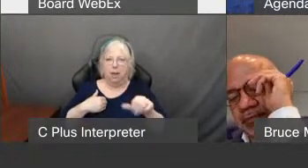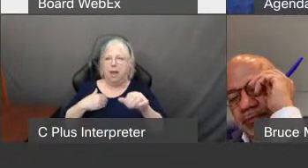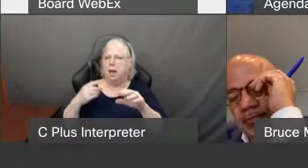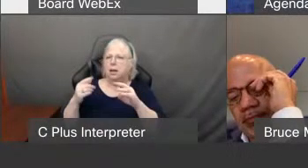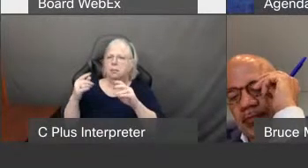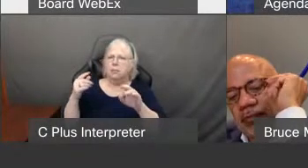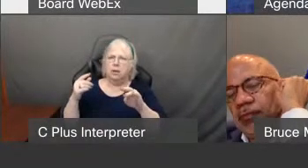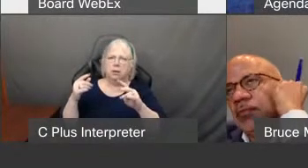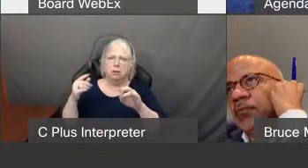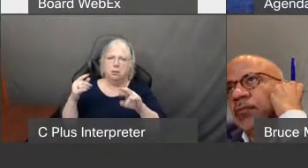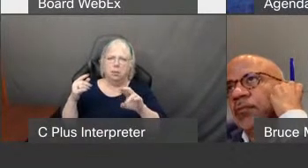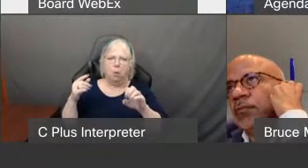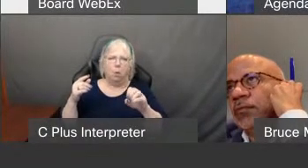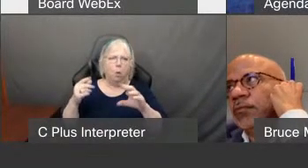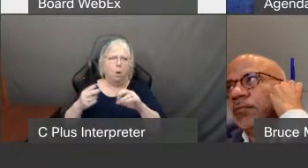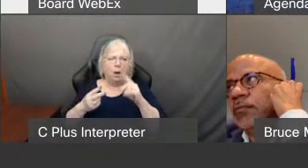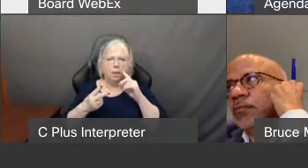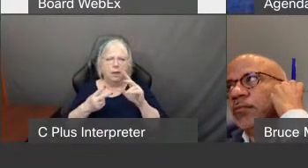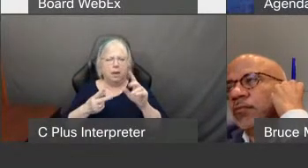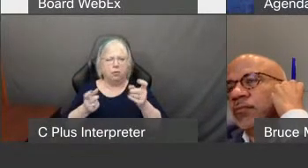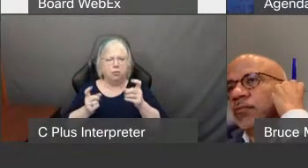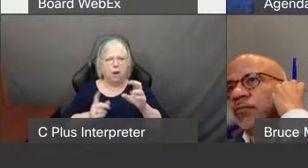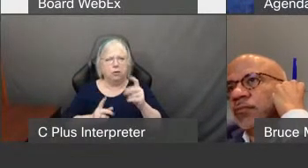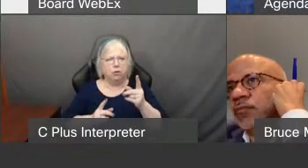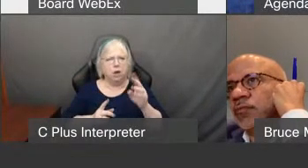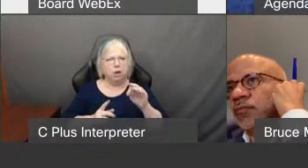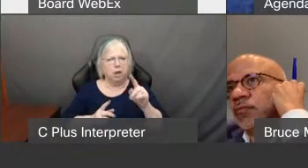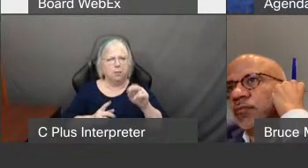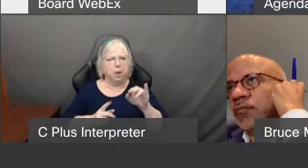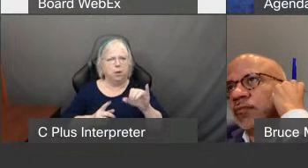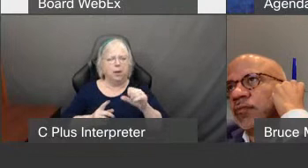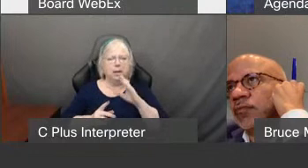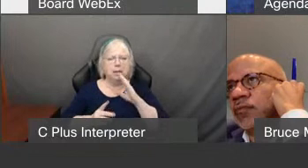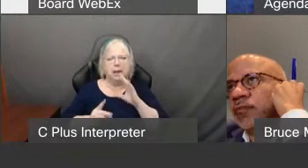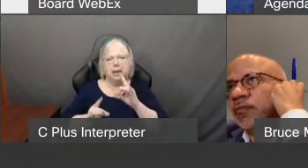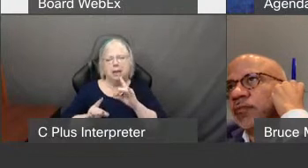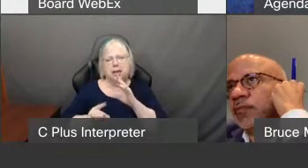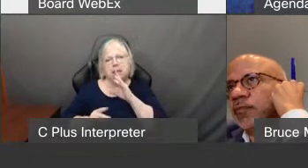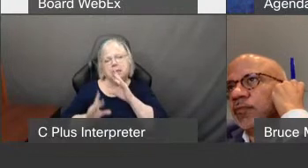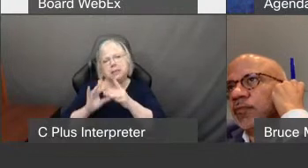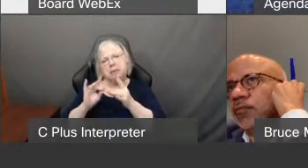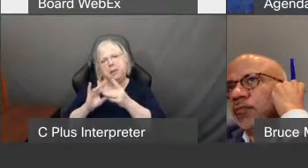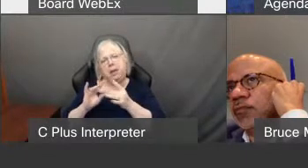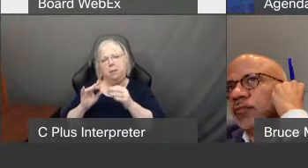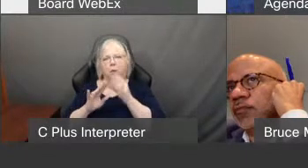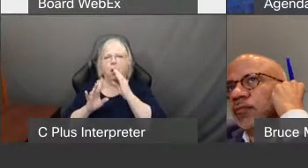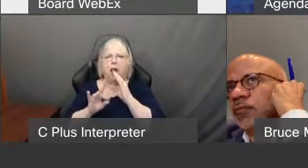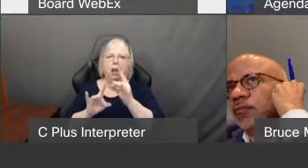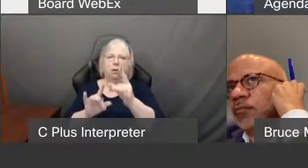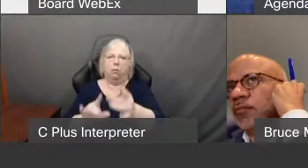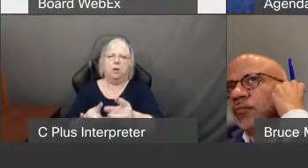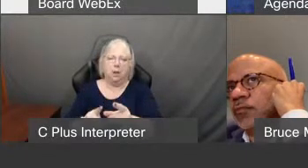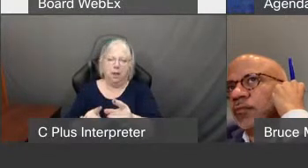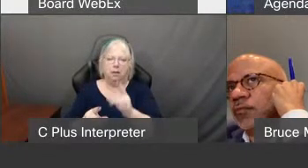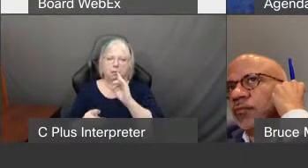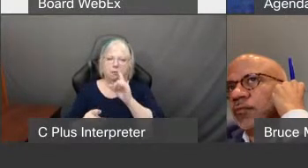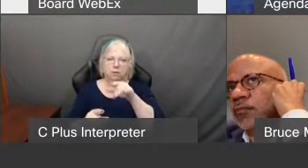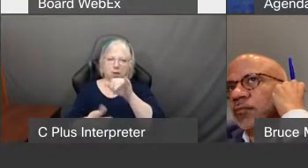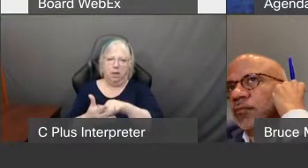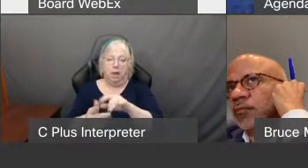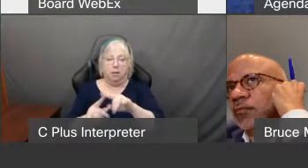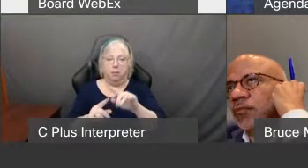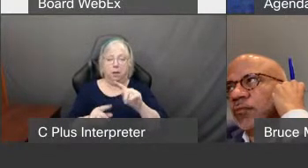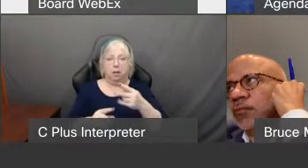believe even Director Campiers, could probably speak a little bit more eloquently about that, but just one for the record, Thrasher's Boys Club is